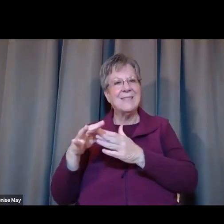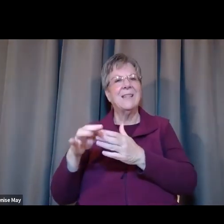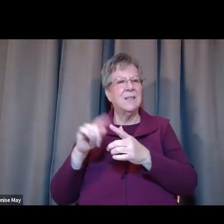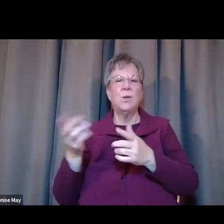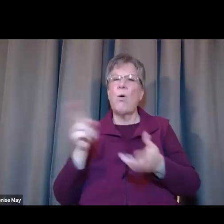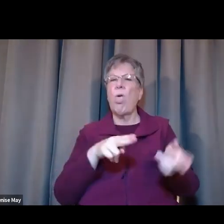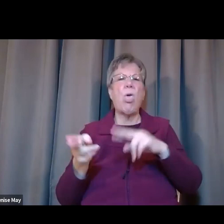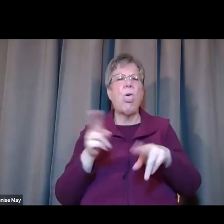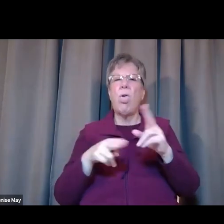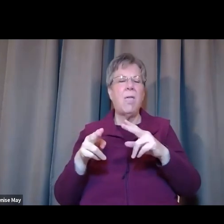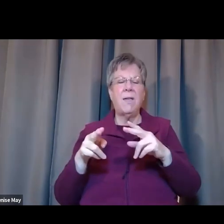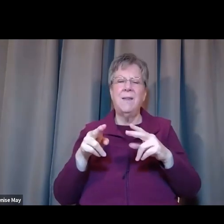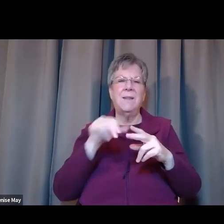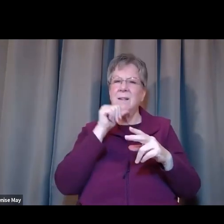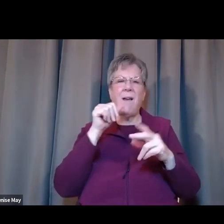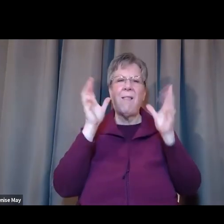other.